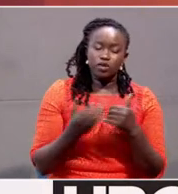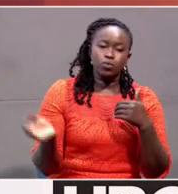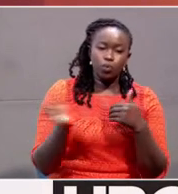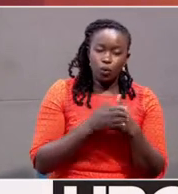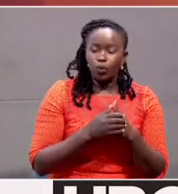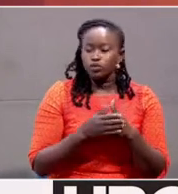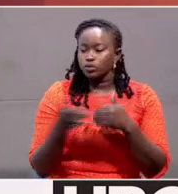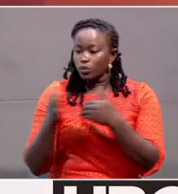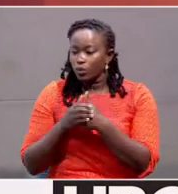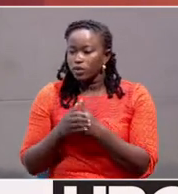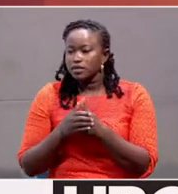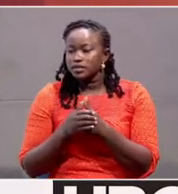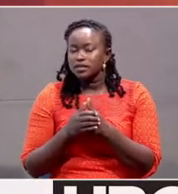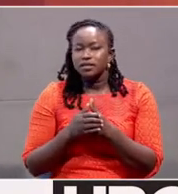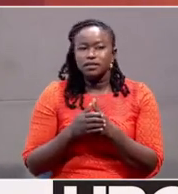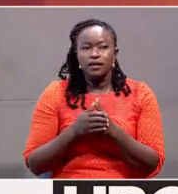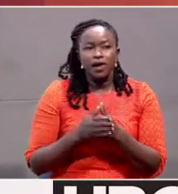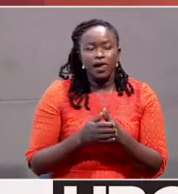and now,